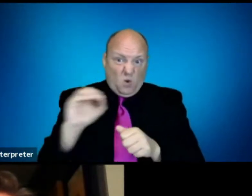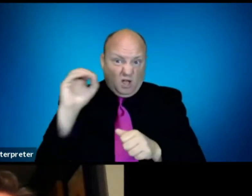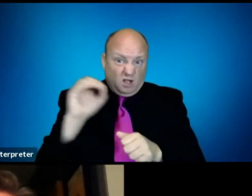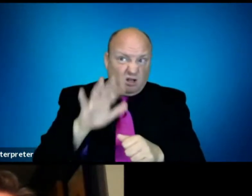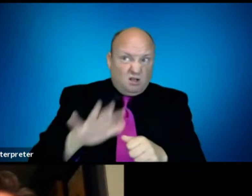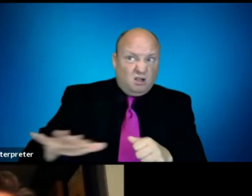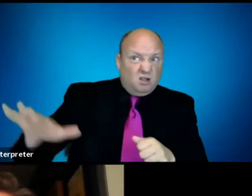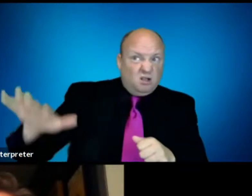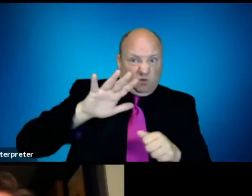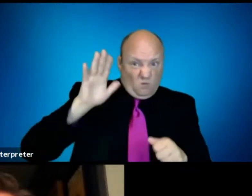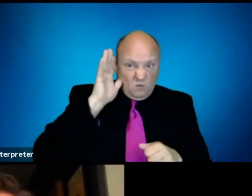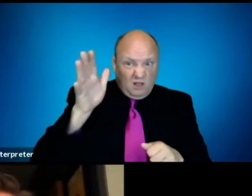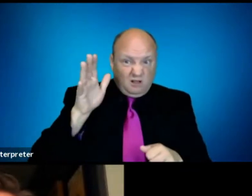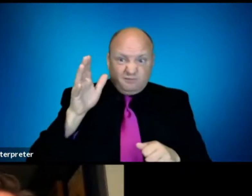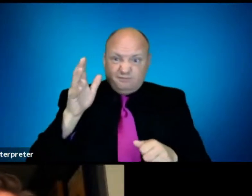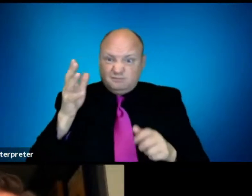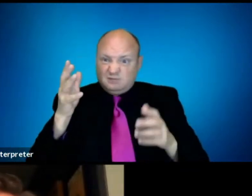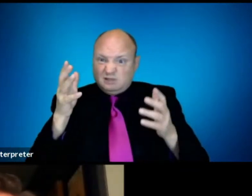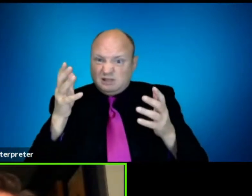point or another?